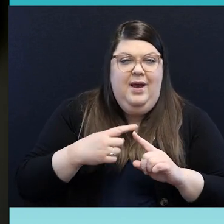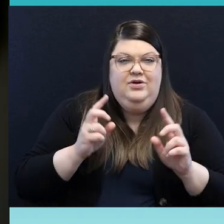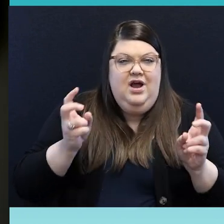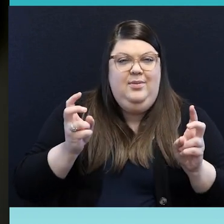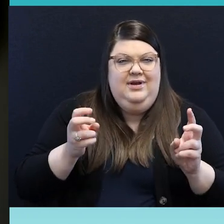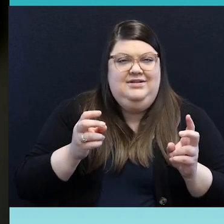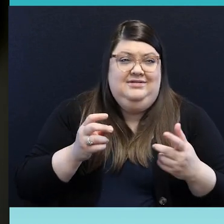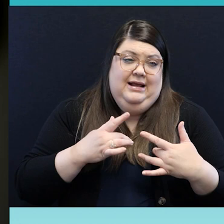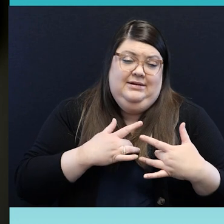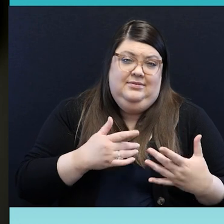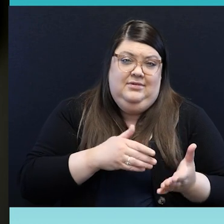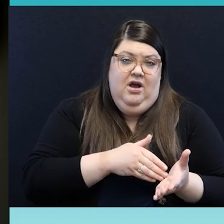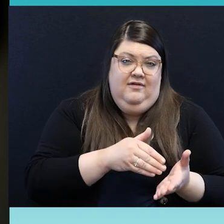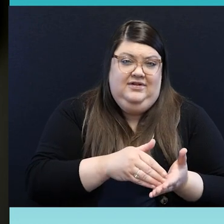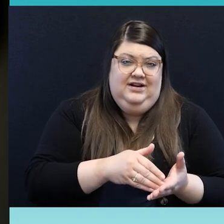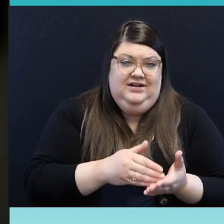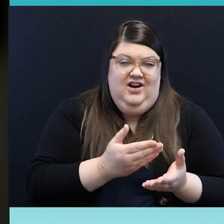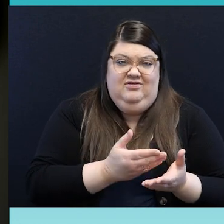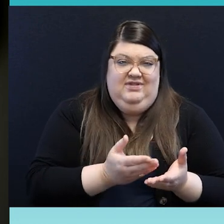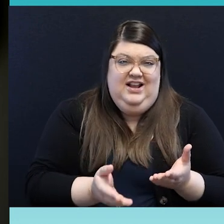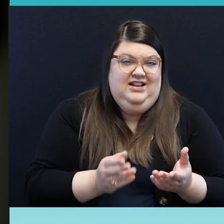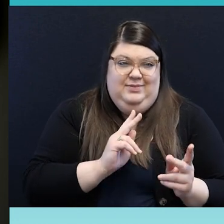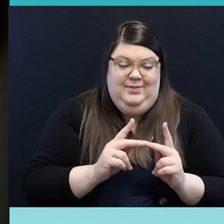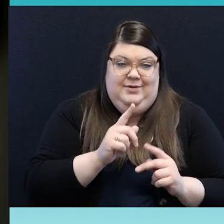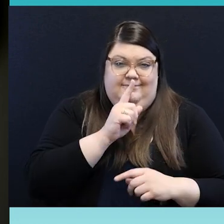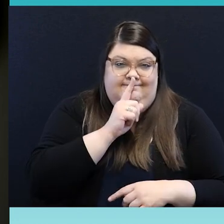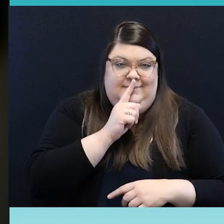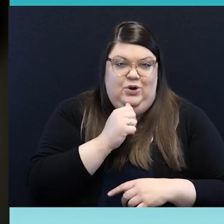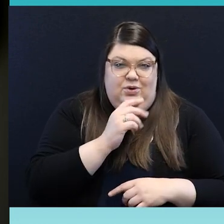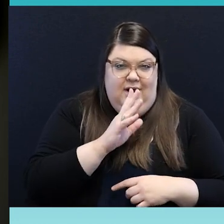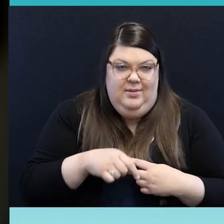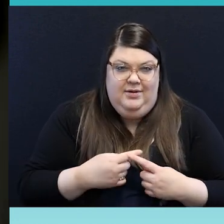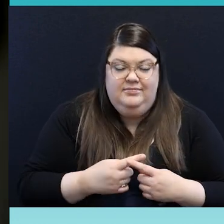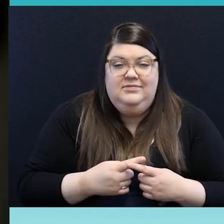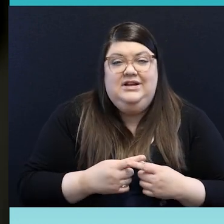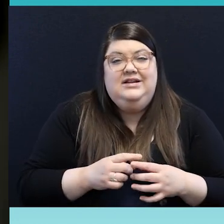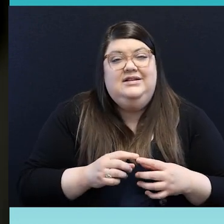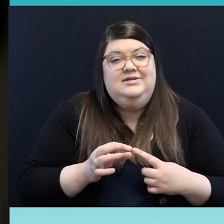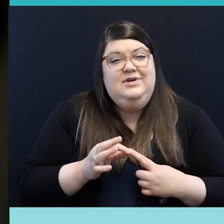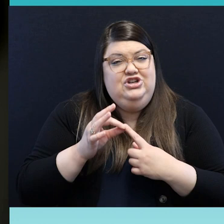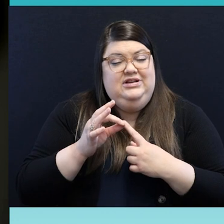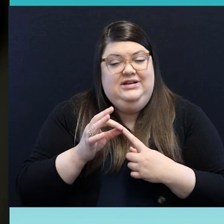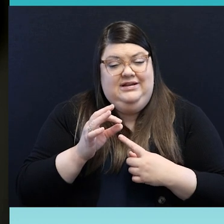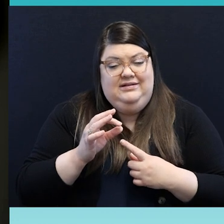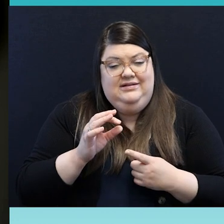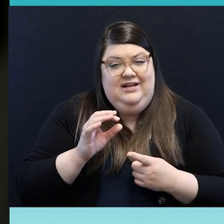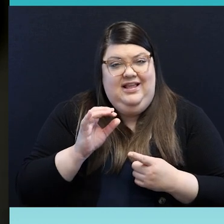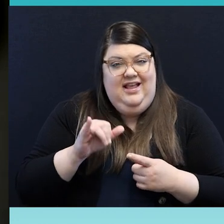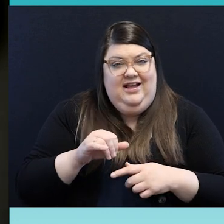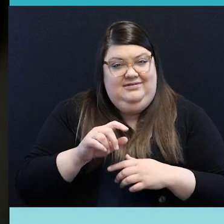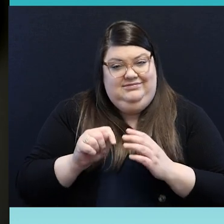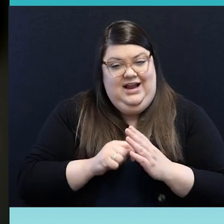were not things that people would talk about, particularly in the age that I grew